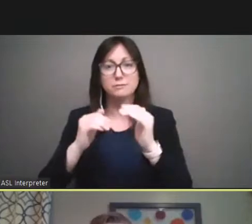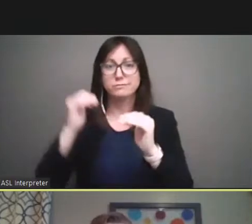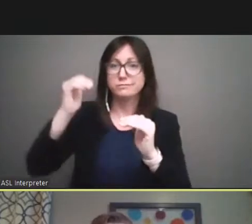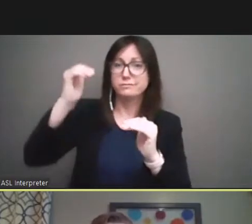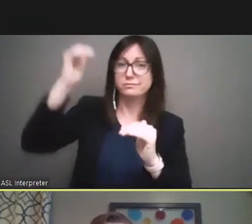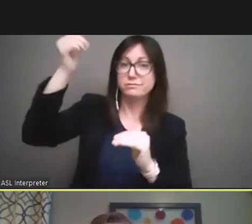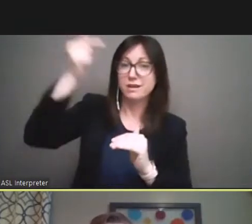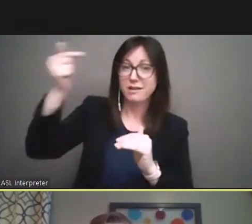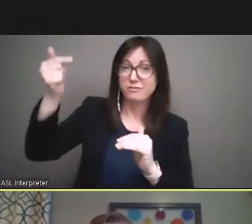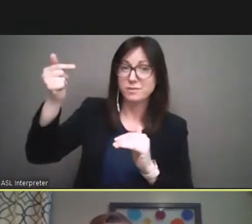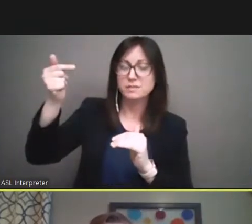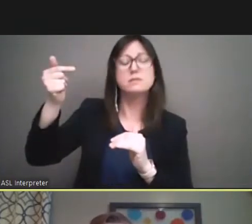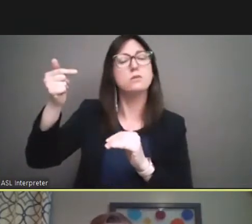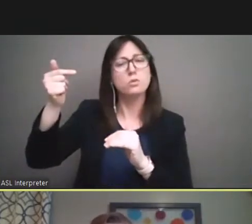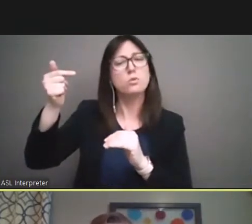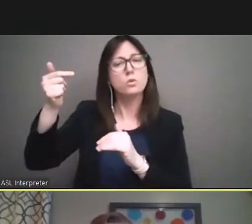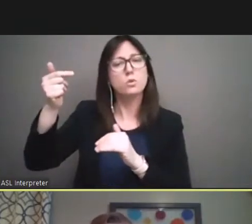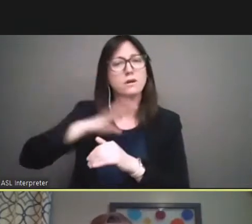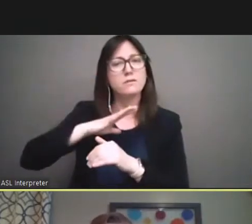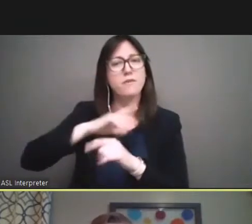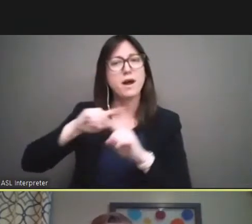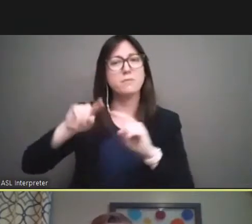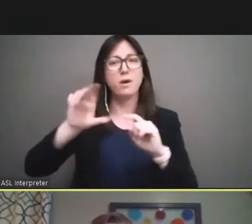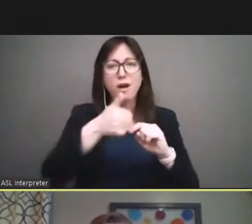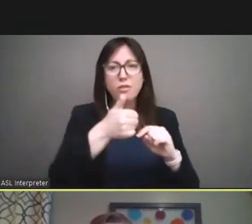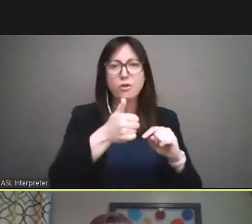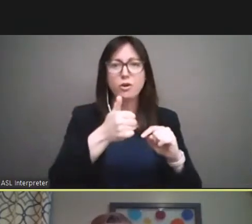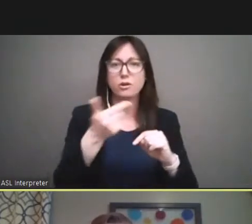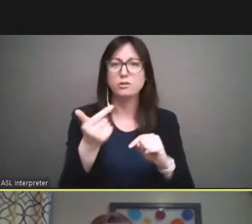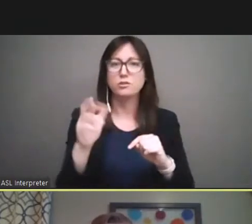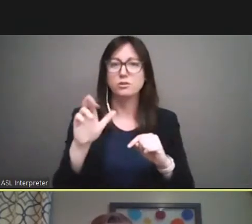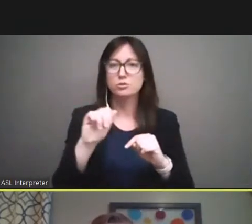also at the grassroots level, building trust within like